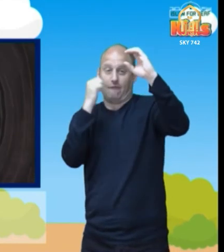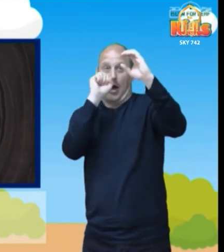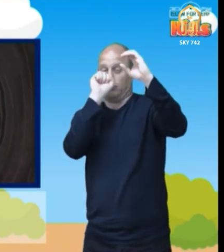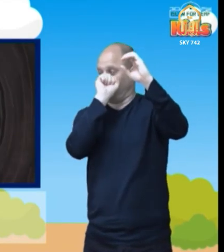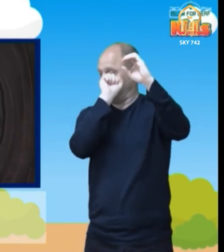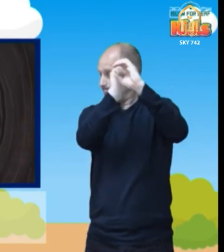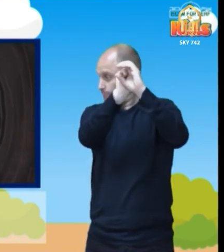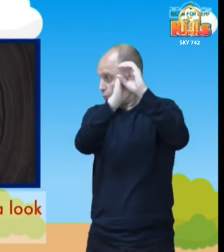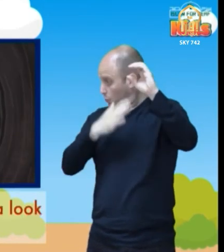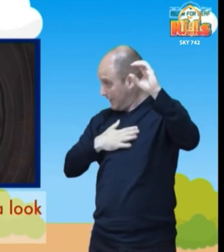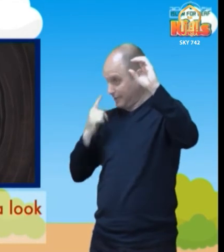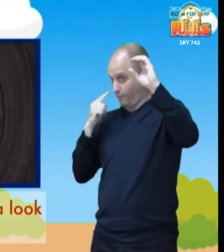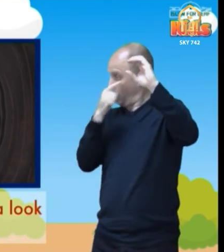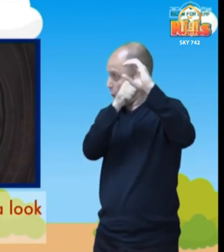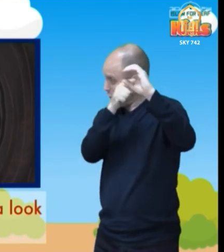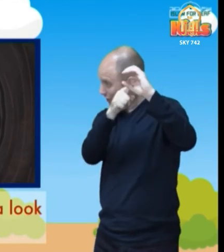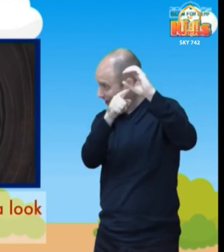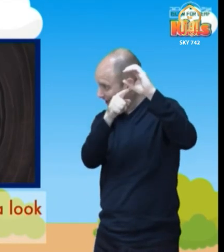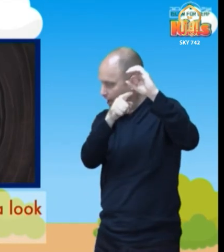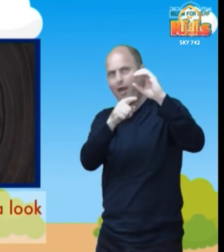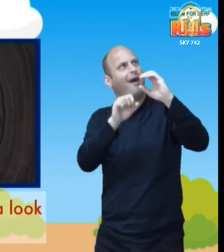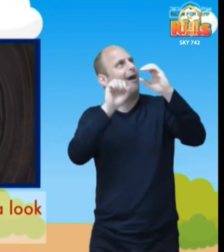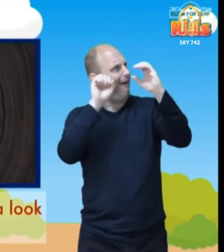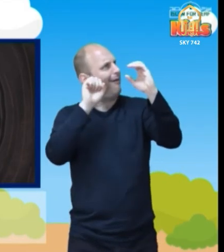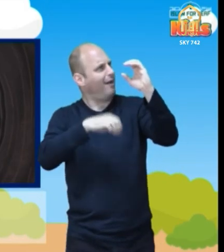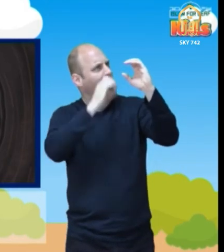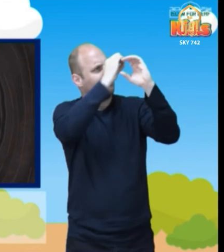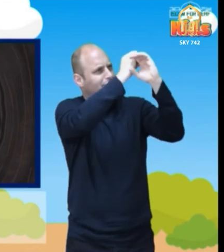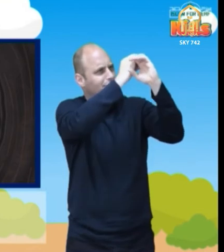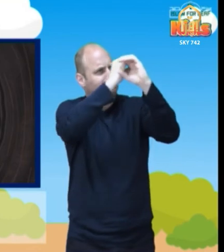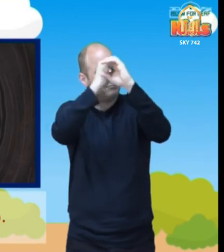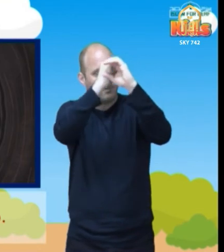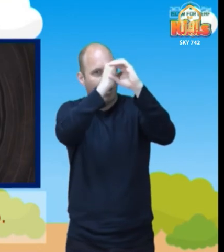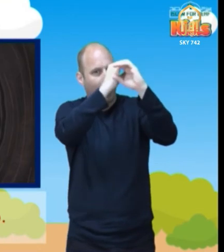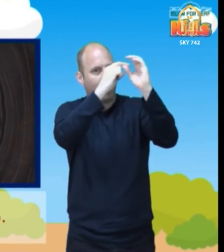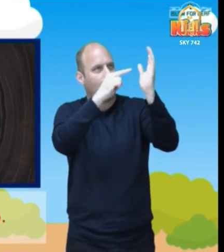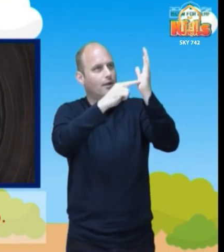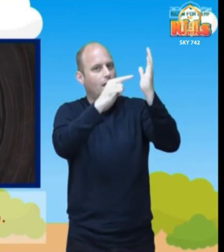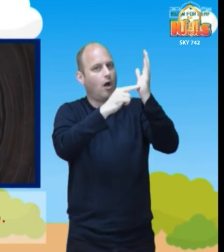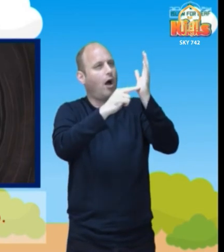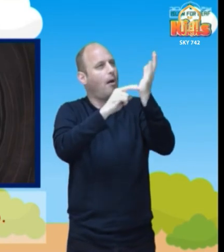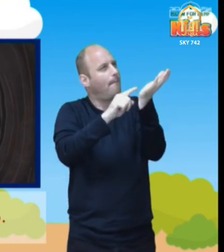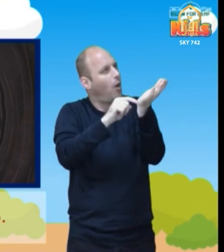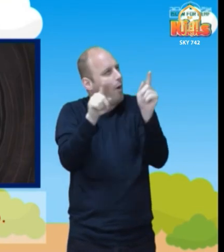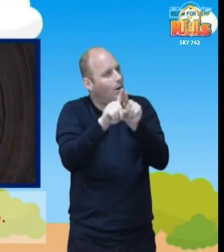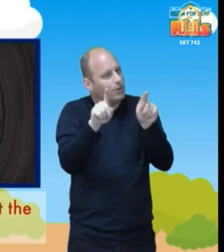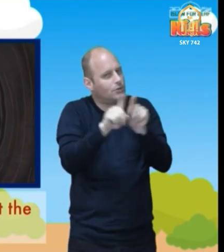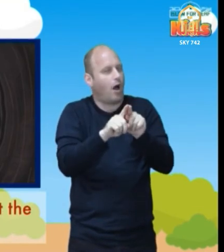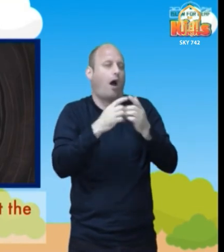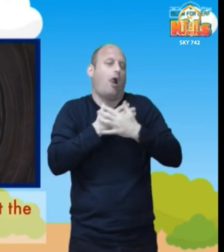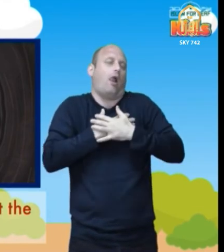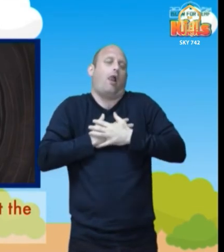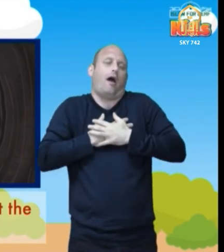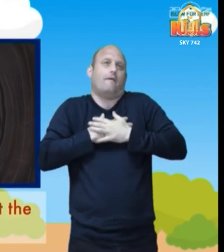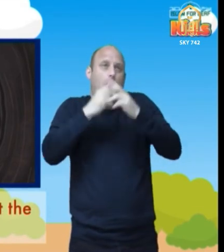So cool. Would you like to have a look, sis? Yes, Sun Man. Neptune is blue also. Oh, I